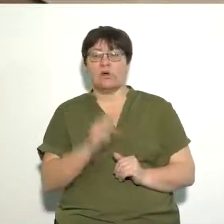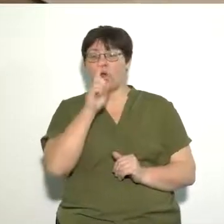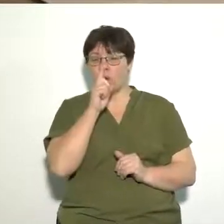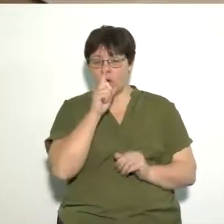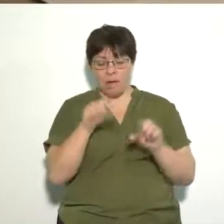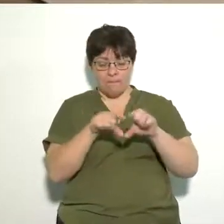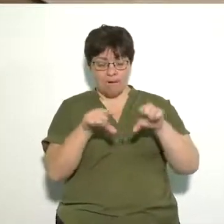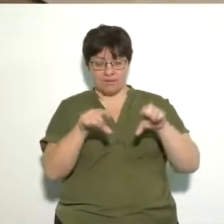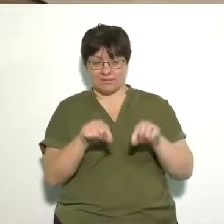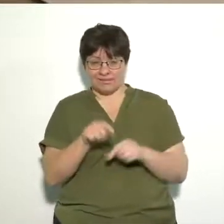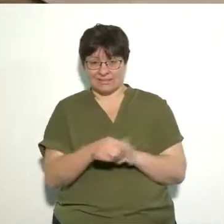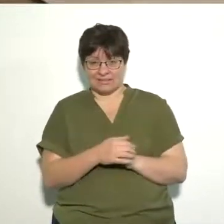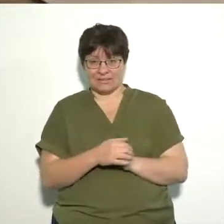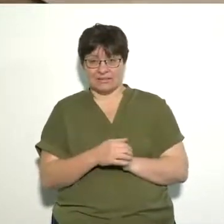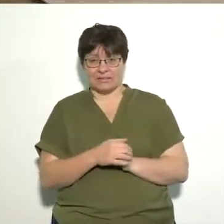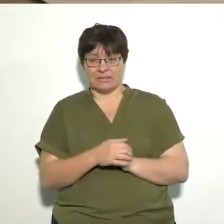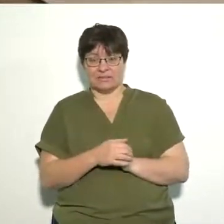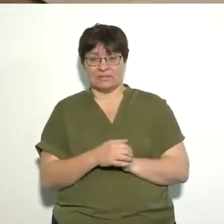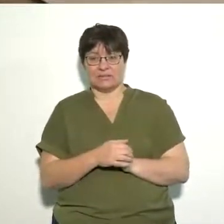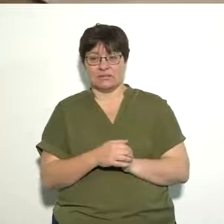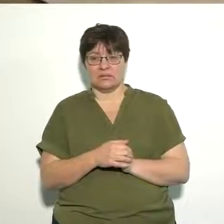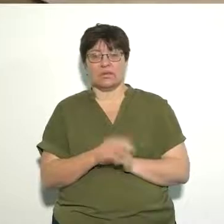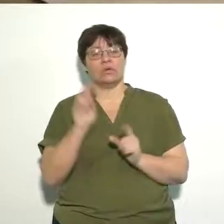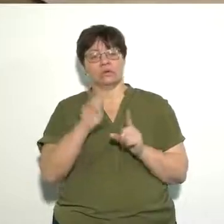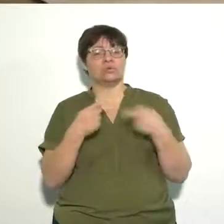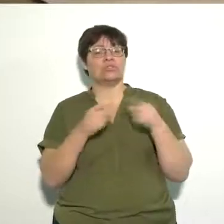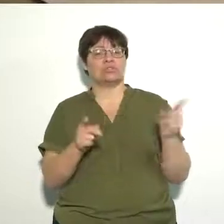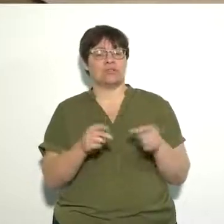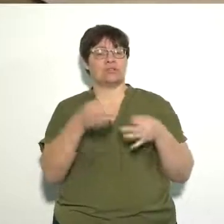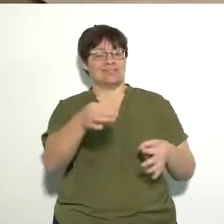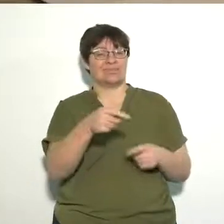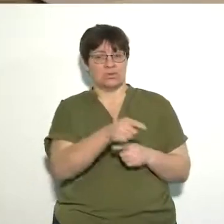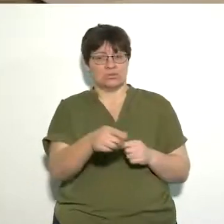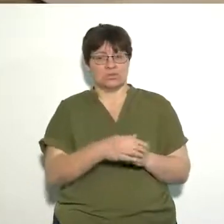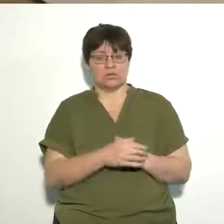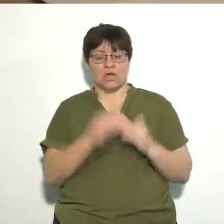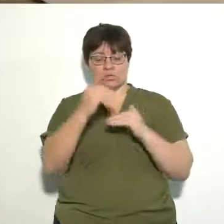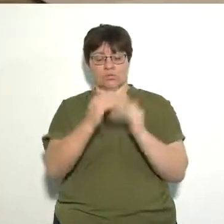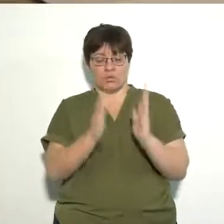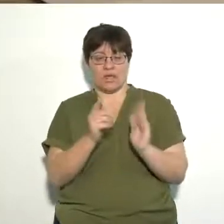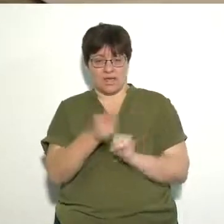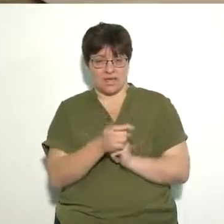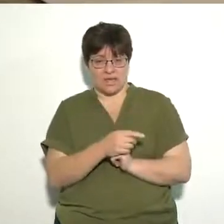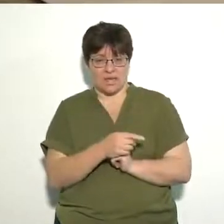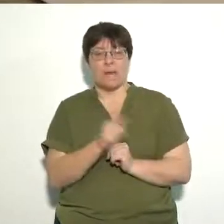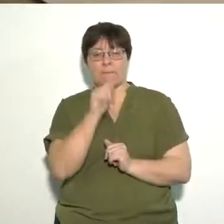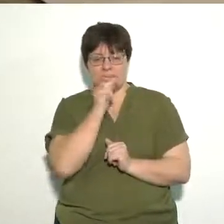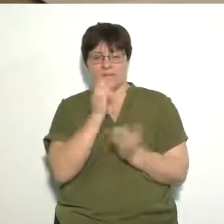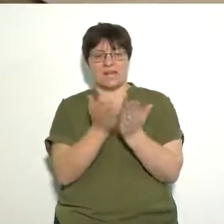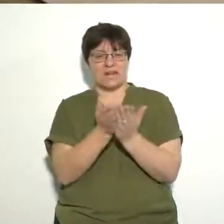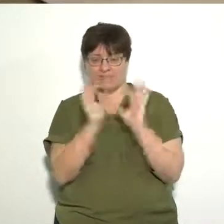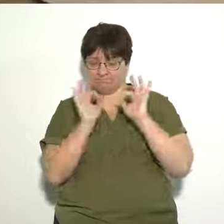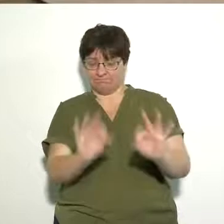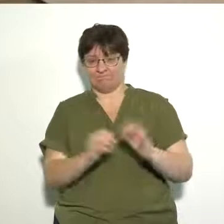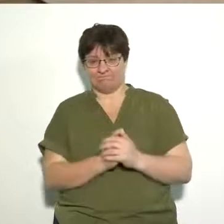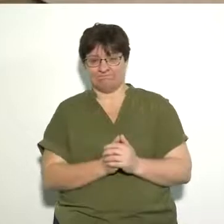at the cardboard piece that I've placed. These are just 2 different pieces of cardboard. This is a square shape that is symmetrical.